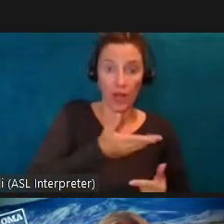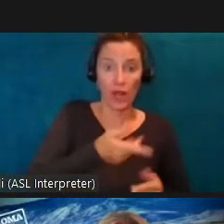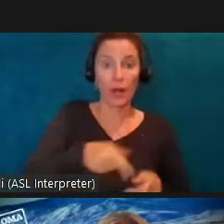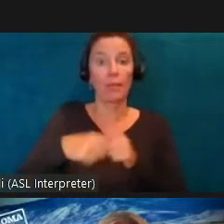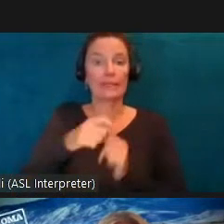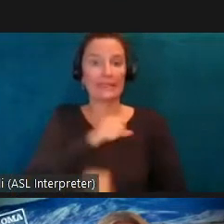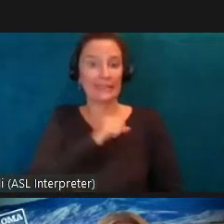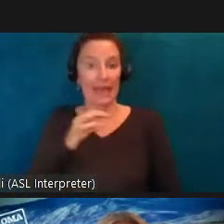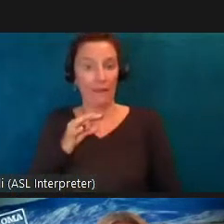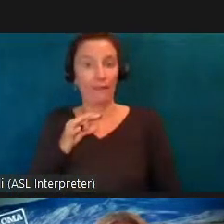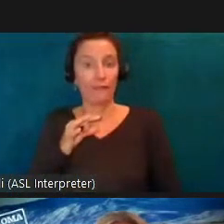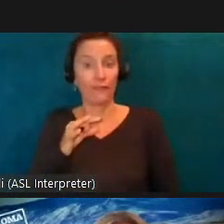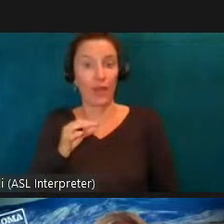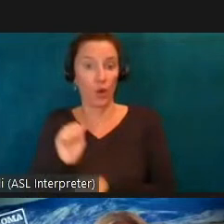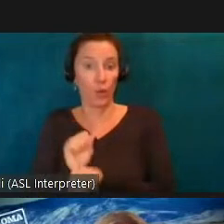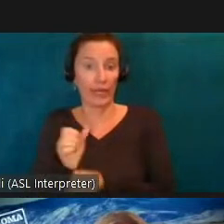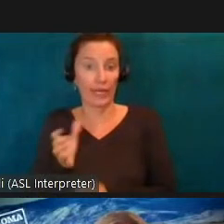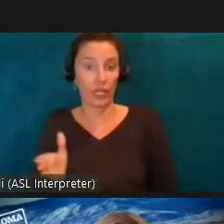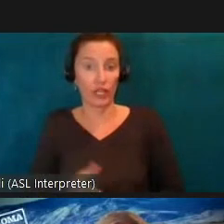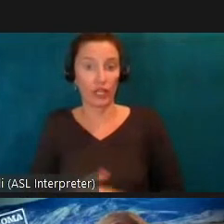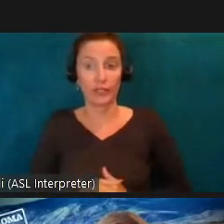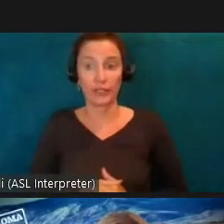there.